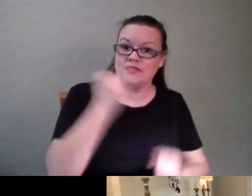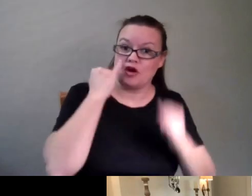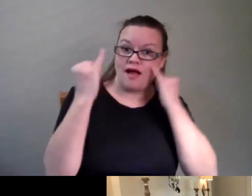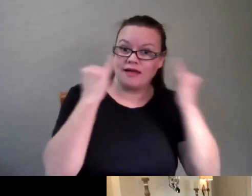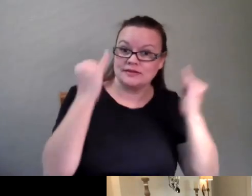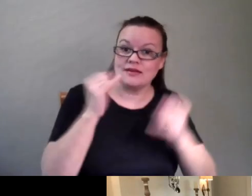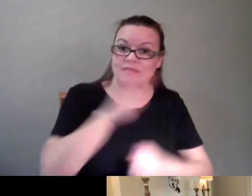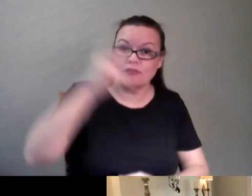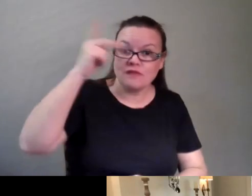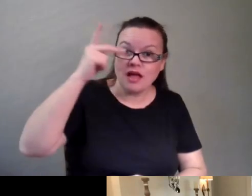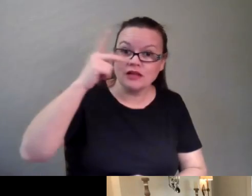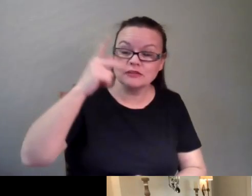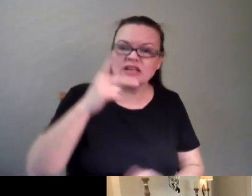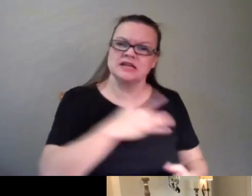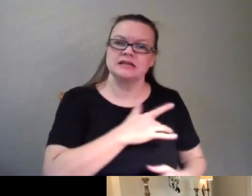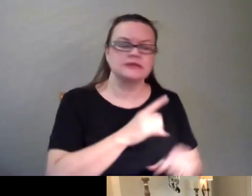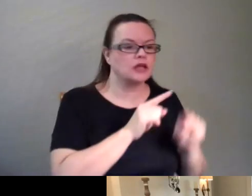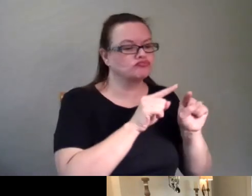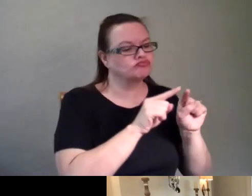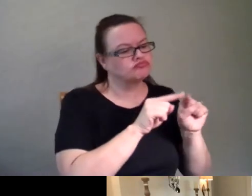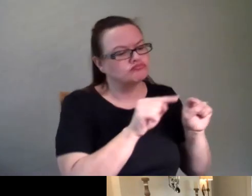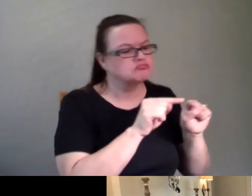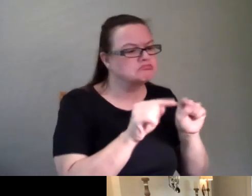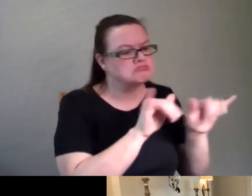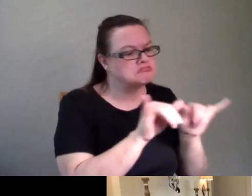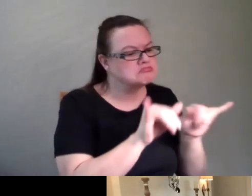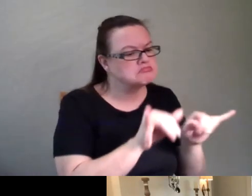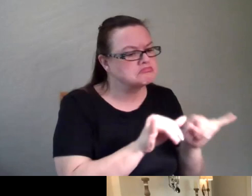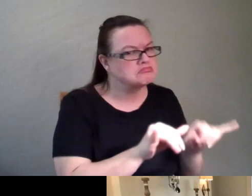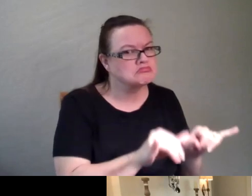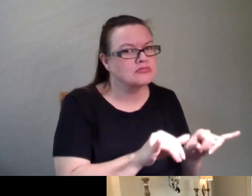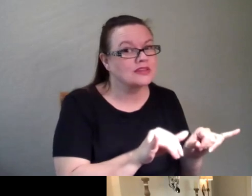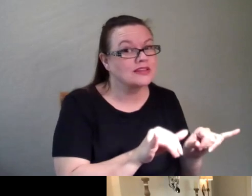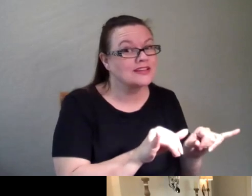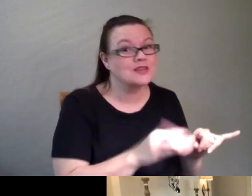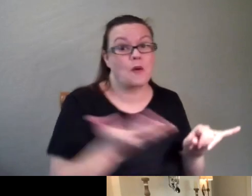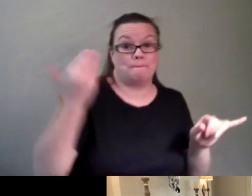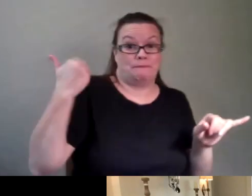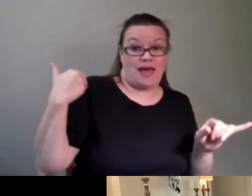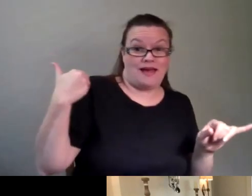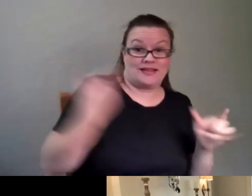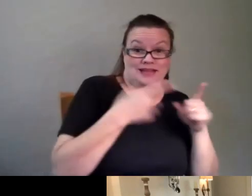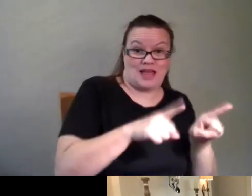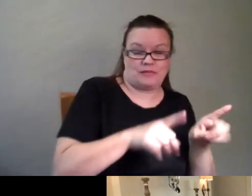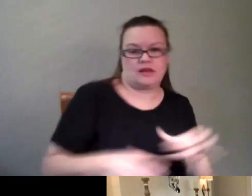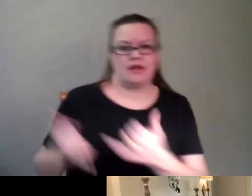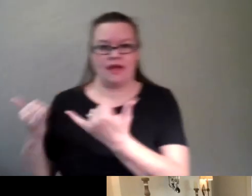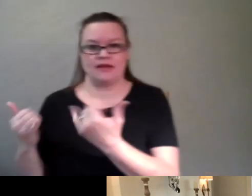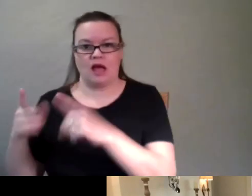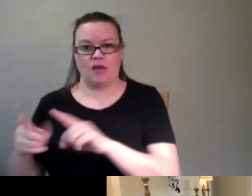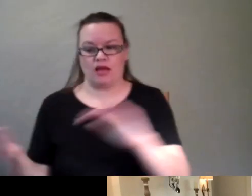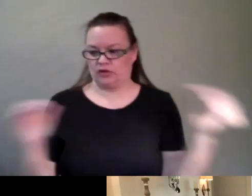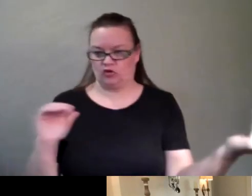right and the far left. And I think one of the things that we need to think about in terms of our current